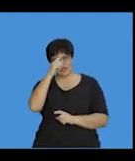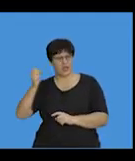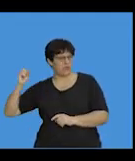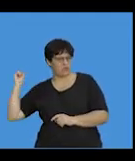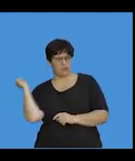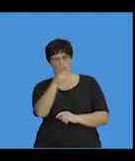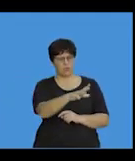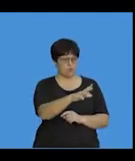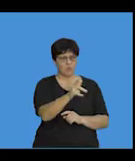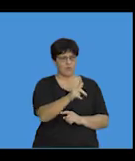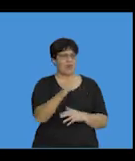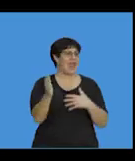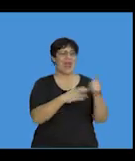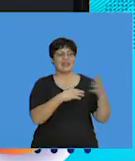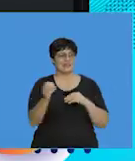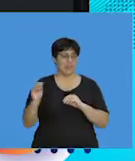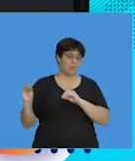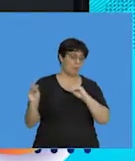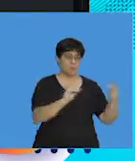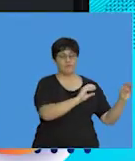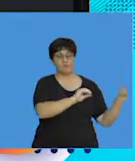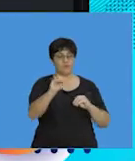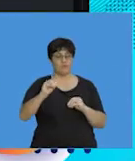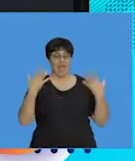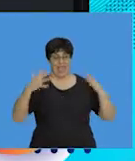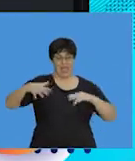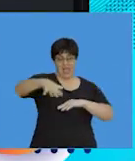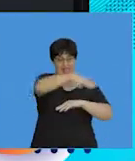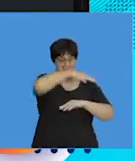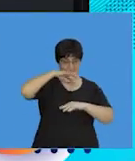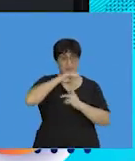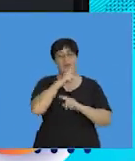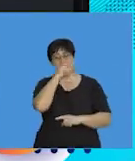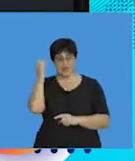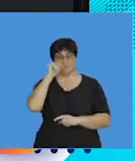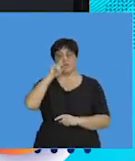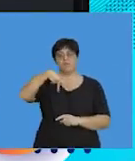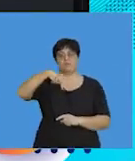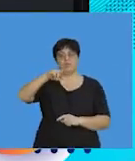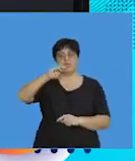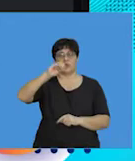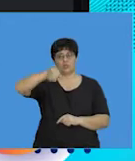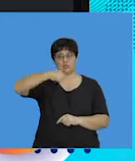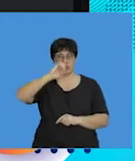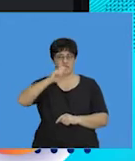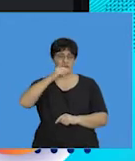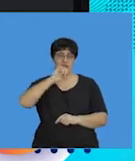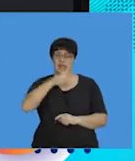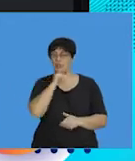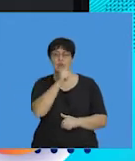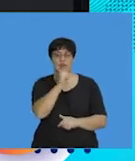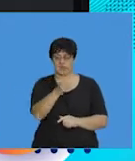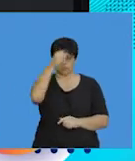something being thrown, but basically anything that's moving in the air is called a projectile. Whether it got dropped, whether it got